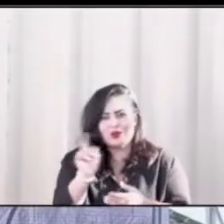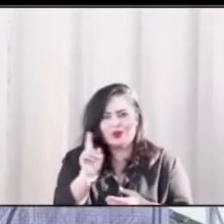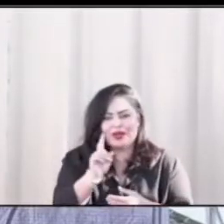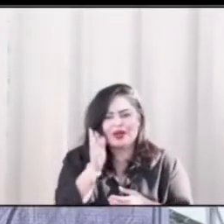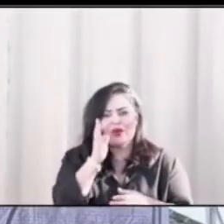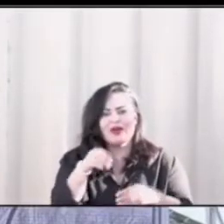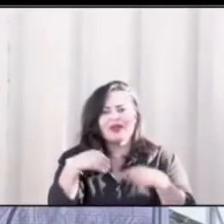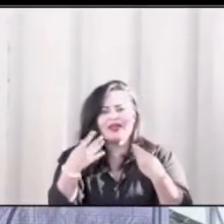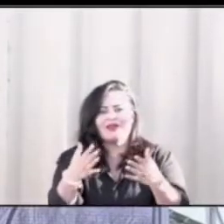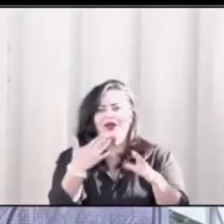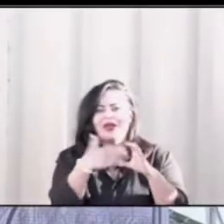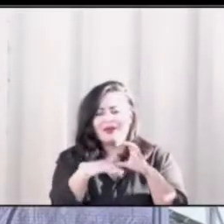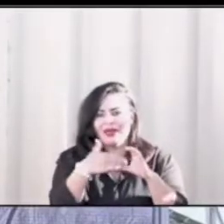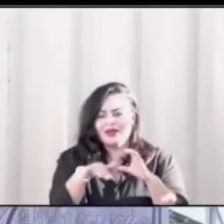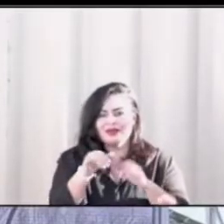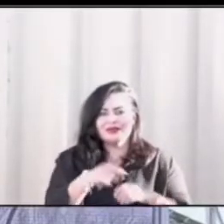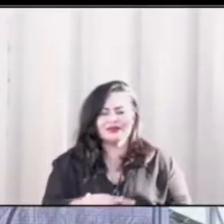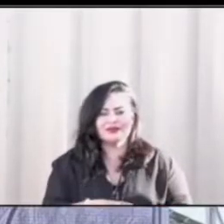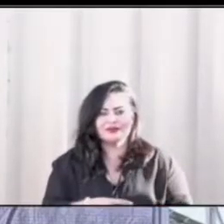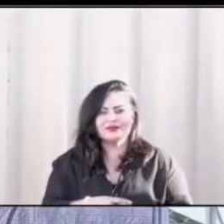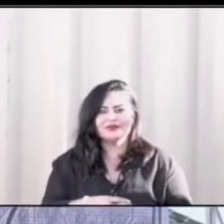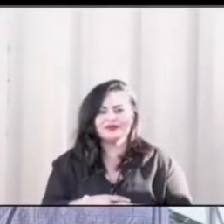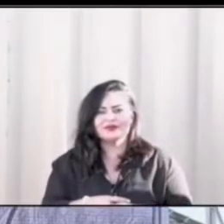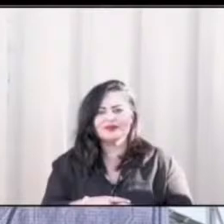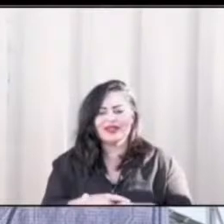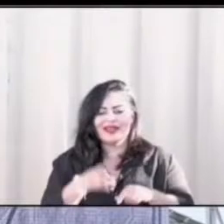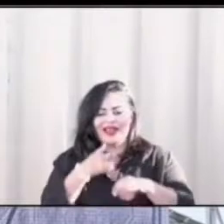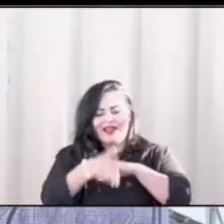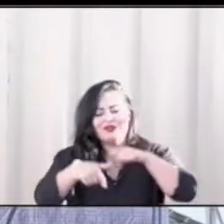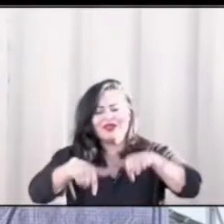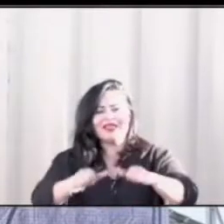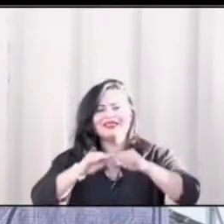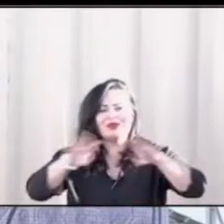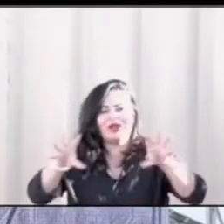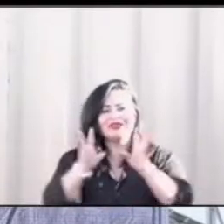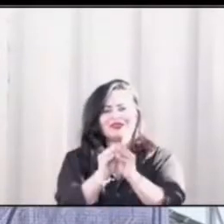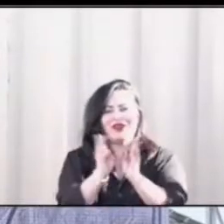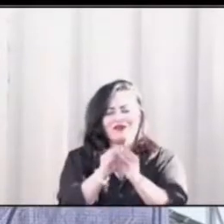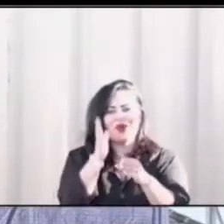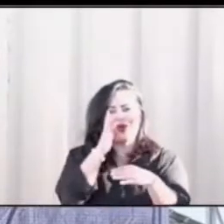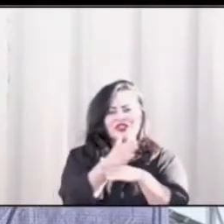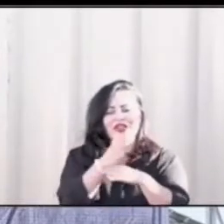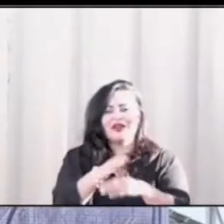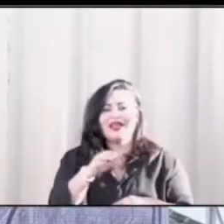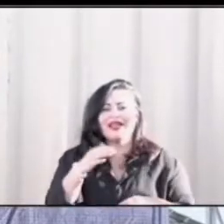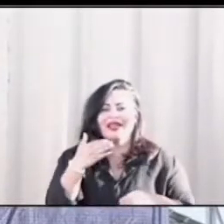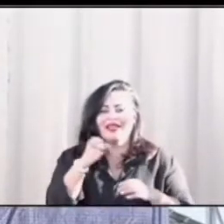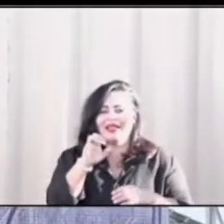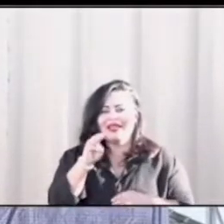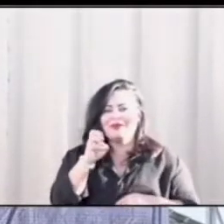emails. We'll also discuss it again as we move through this press conference. That's